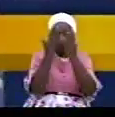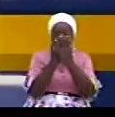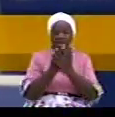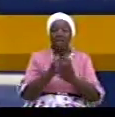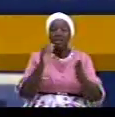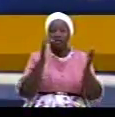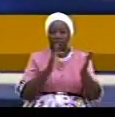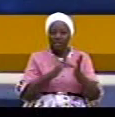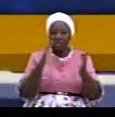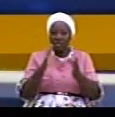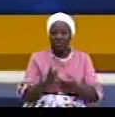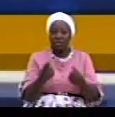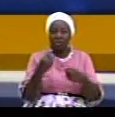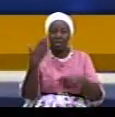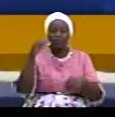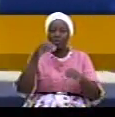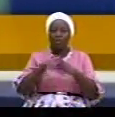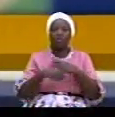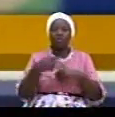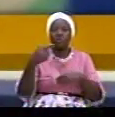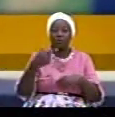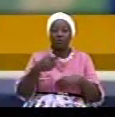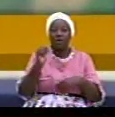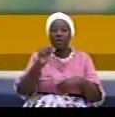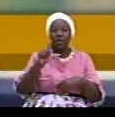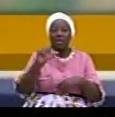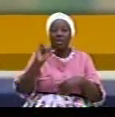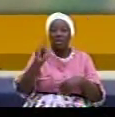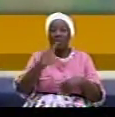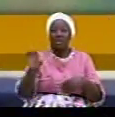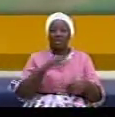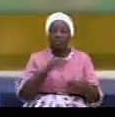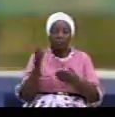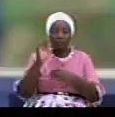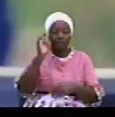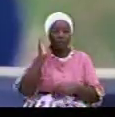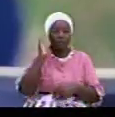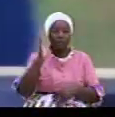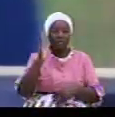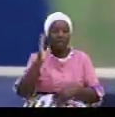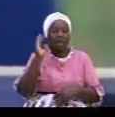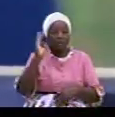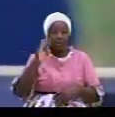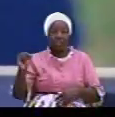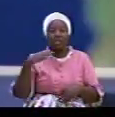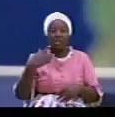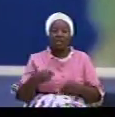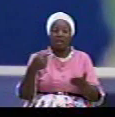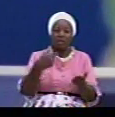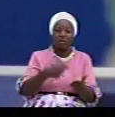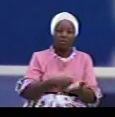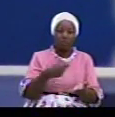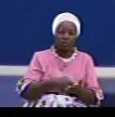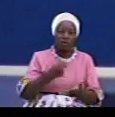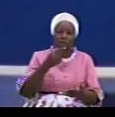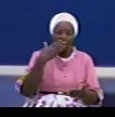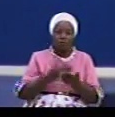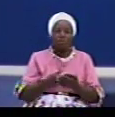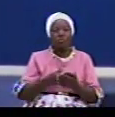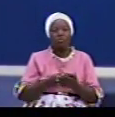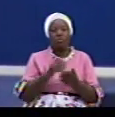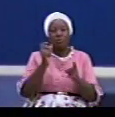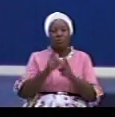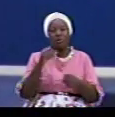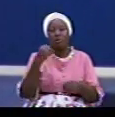came into Galilee preaching the gospel, the good news of the